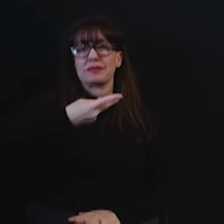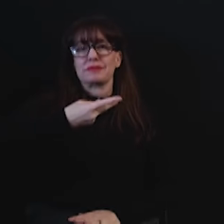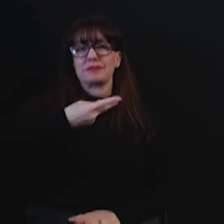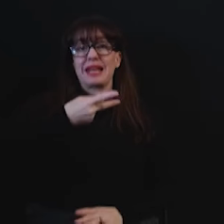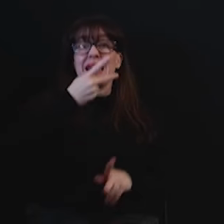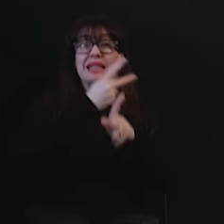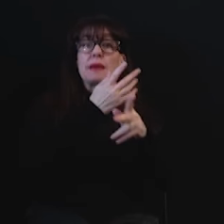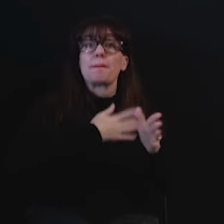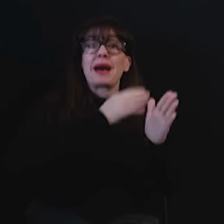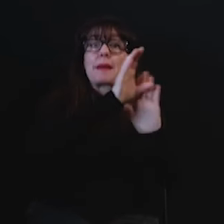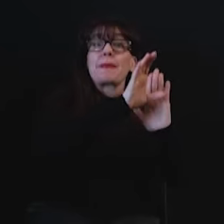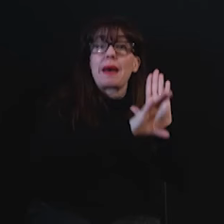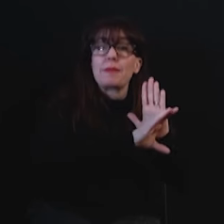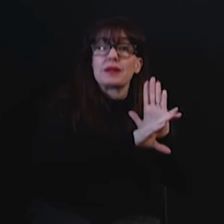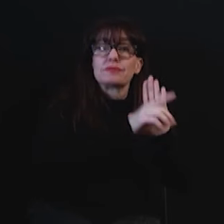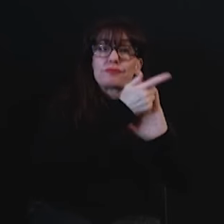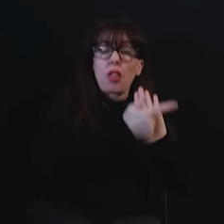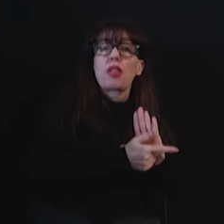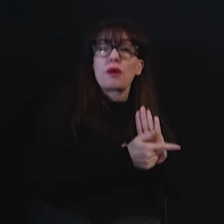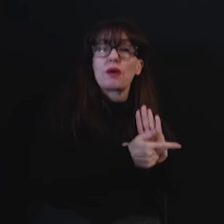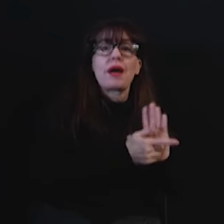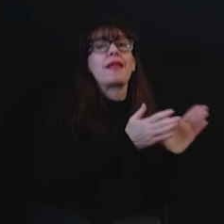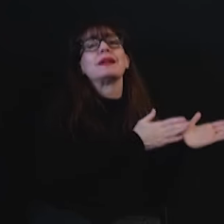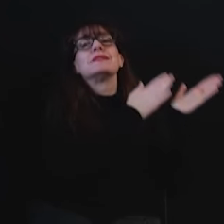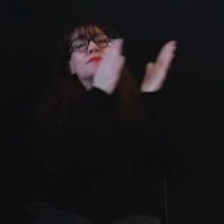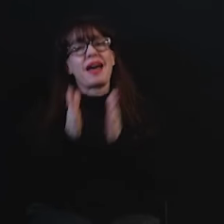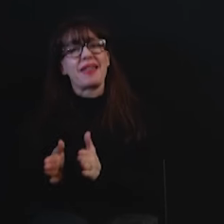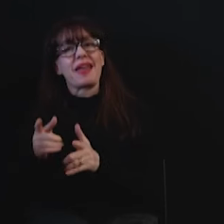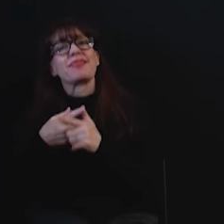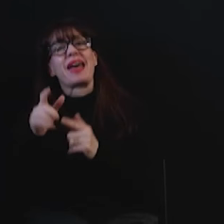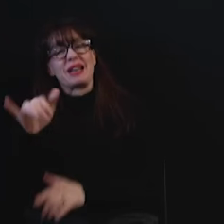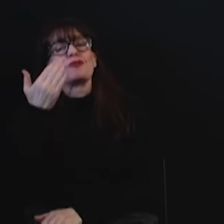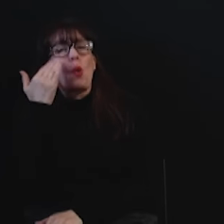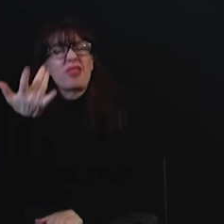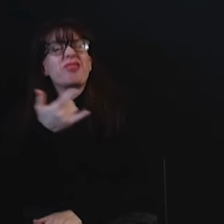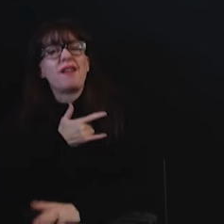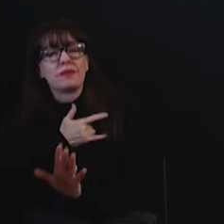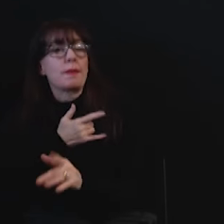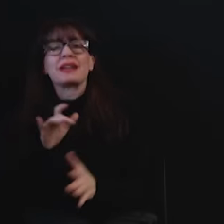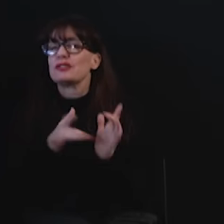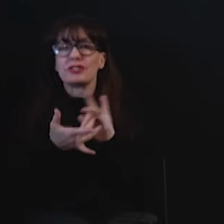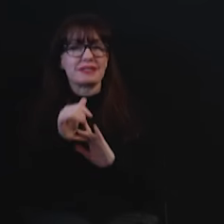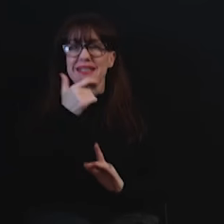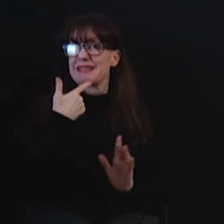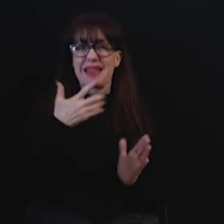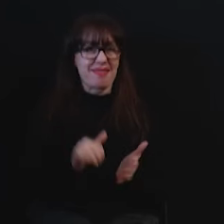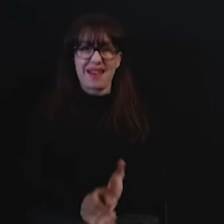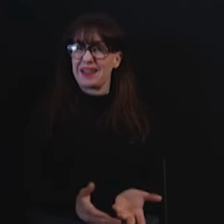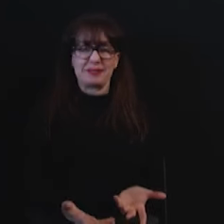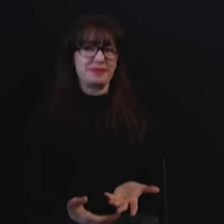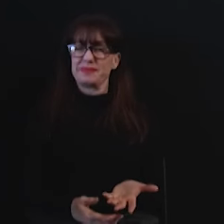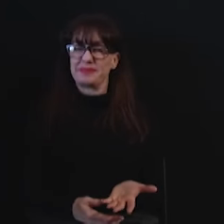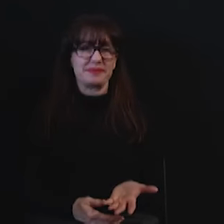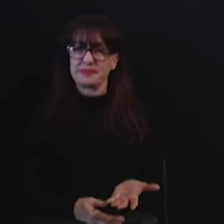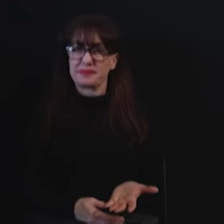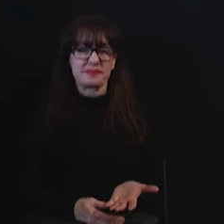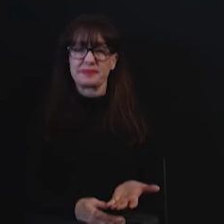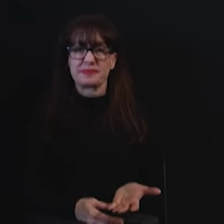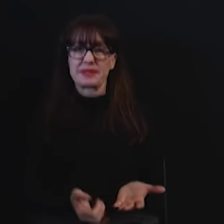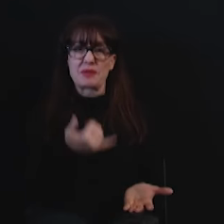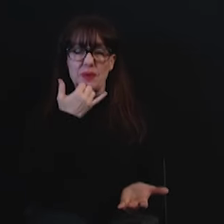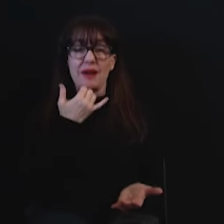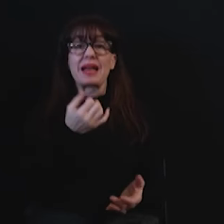Keep my commandments, and then I'll know you love me. That's not what Jesus said. That's not what he said.